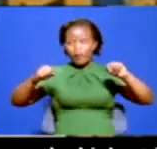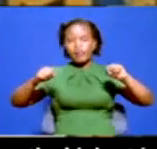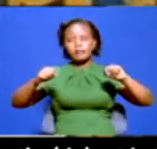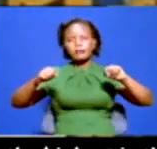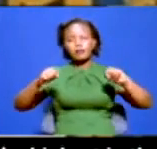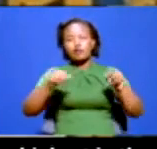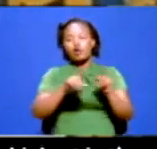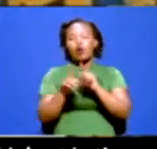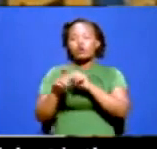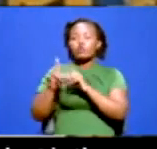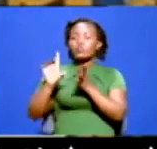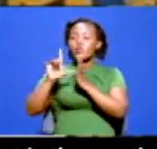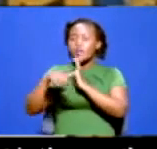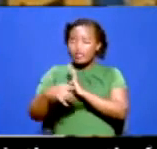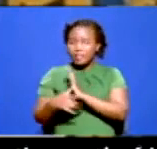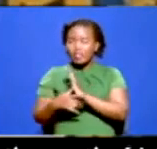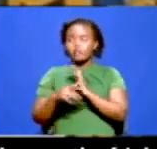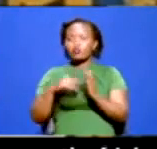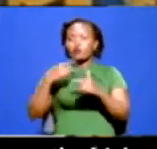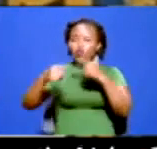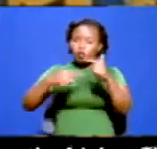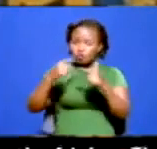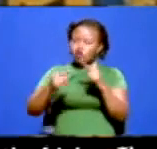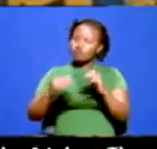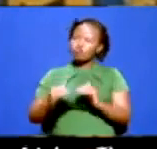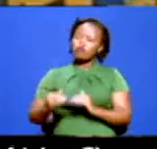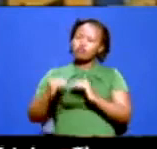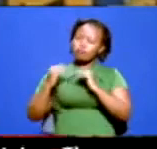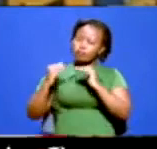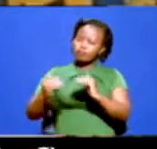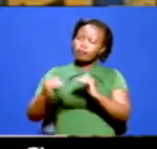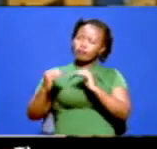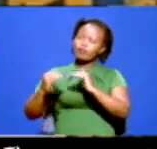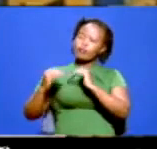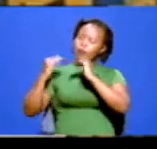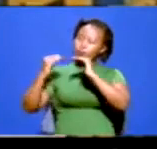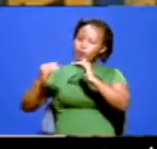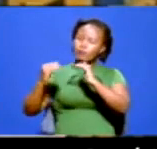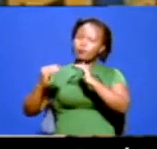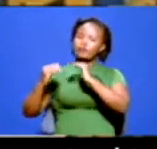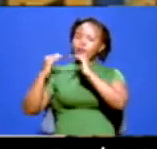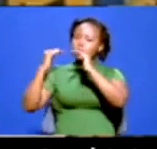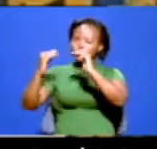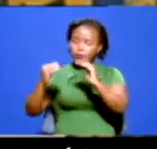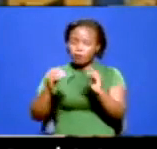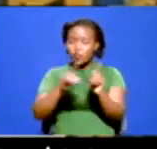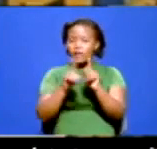then obviously rising through the ranks and getting to the rank of brigadier,